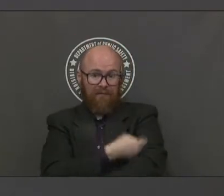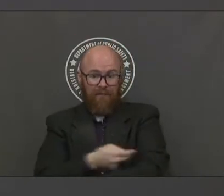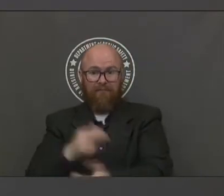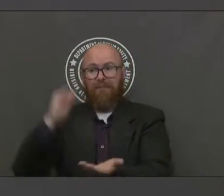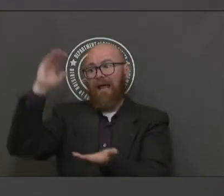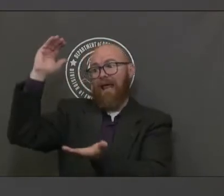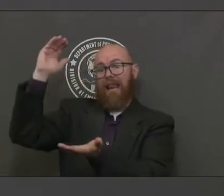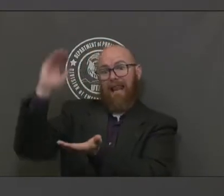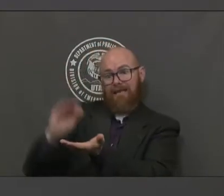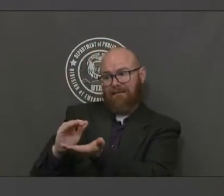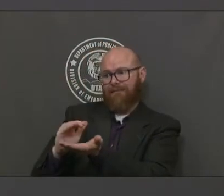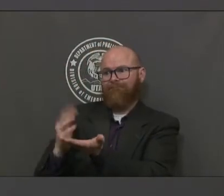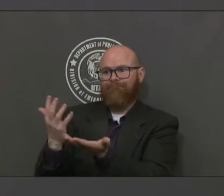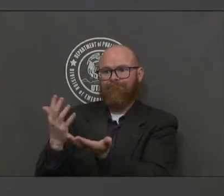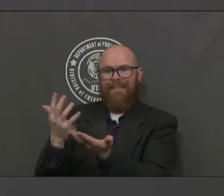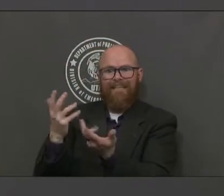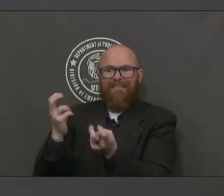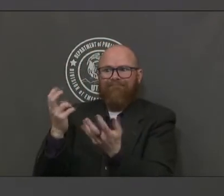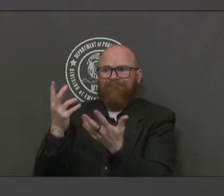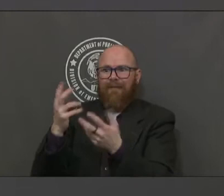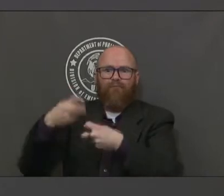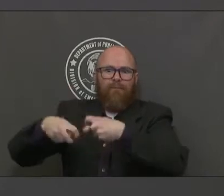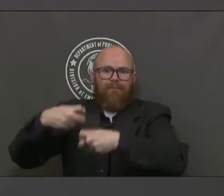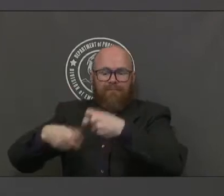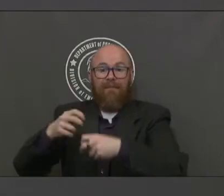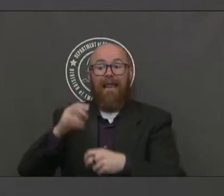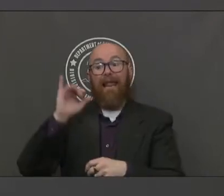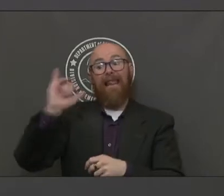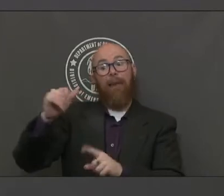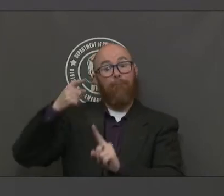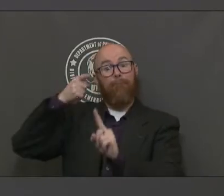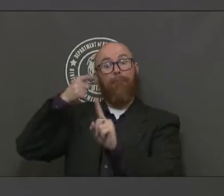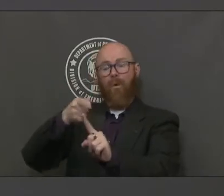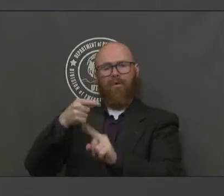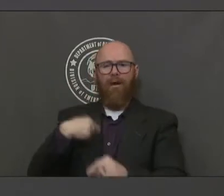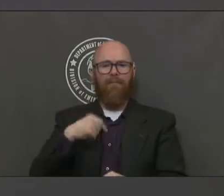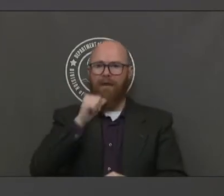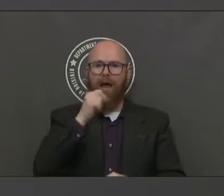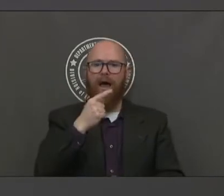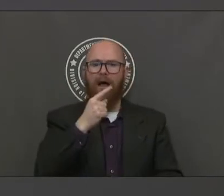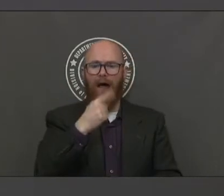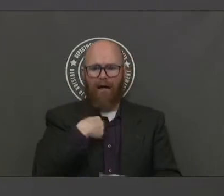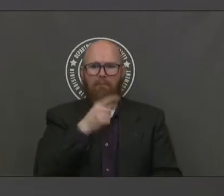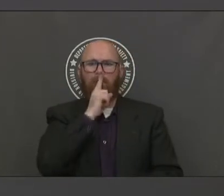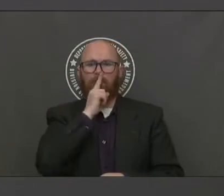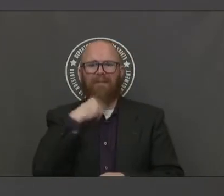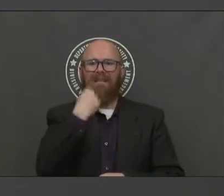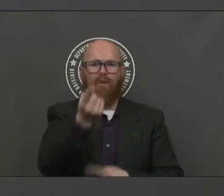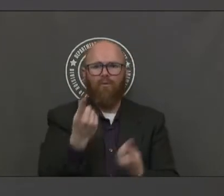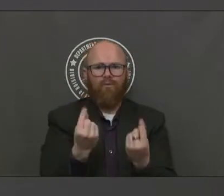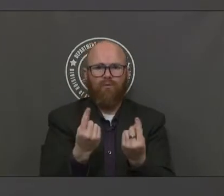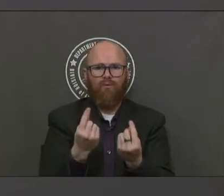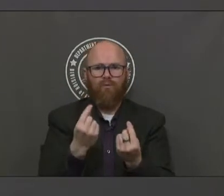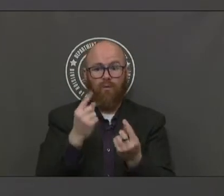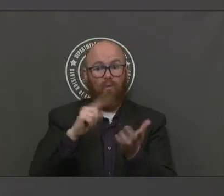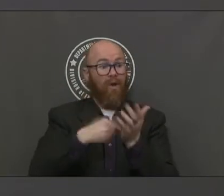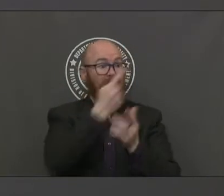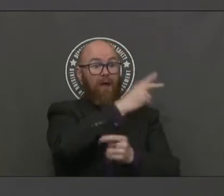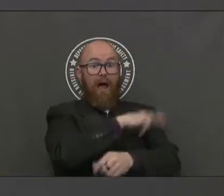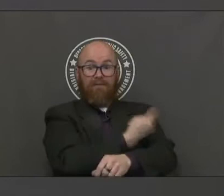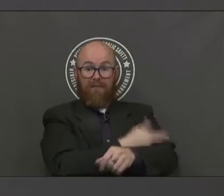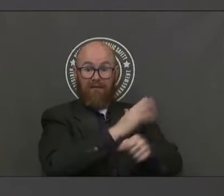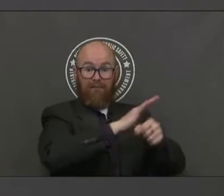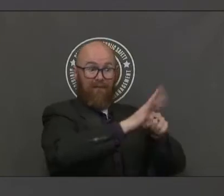not government's job to step in and mandate and keep everyone safe. When that changes, then it